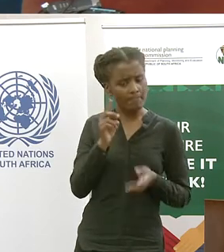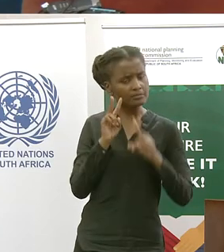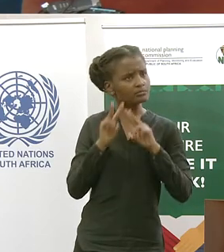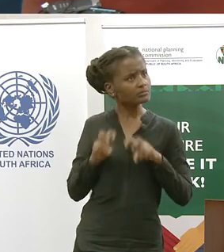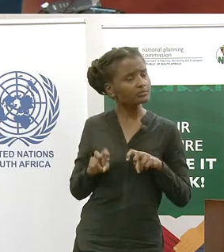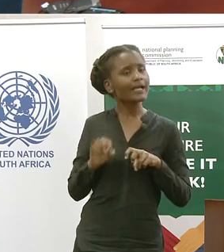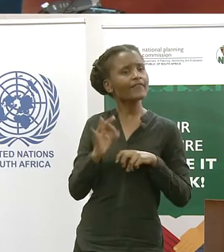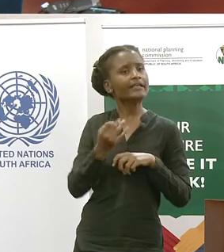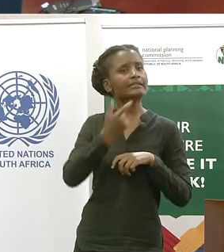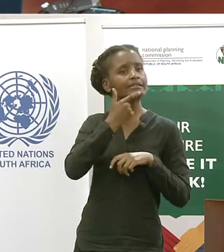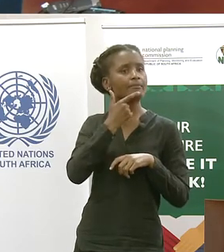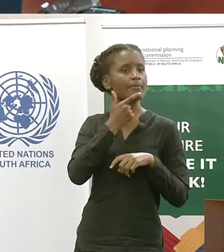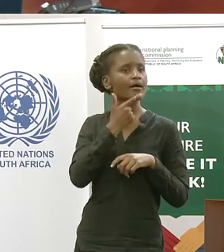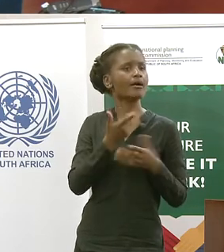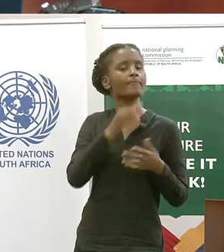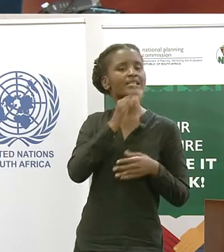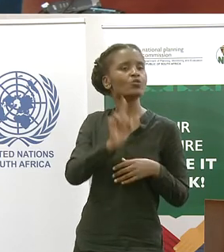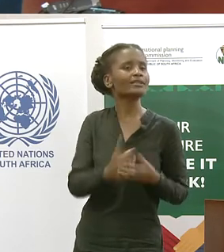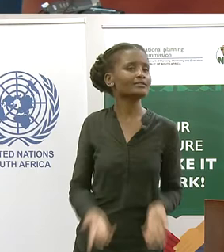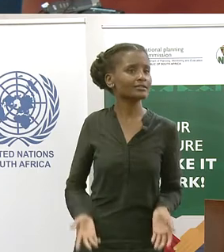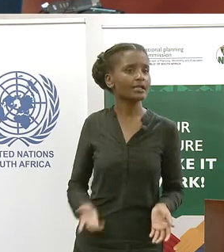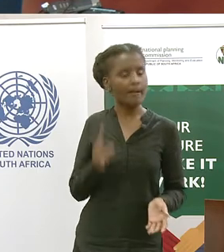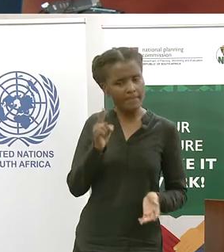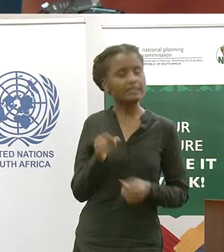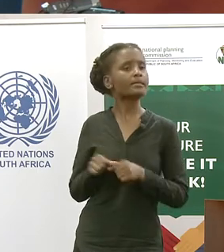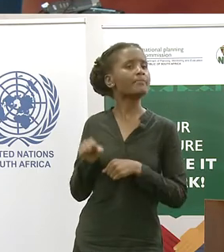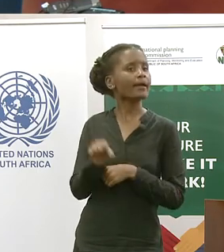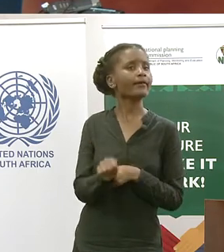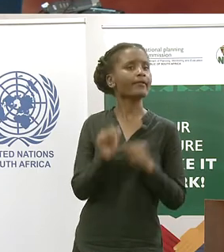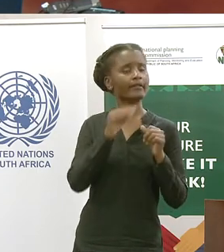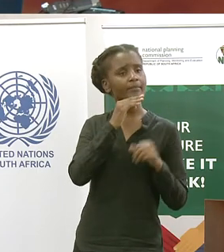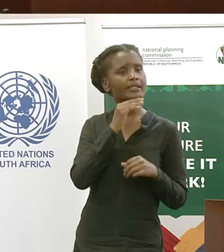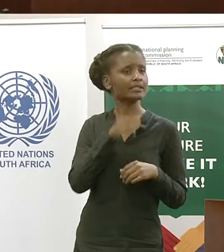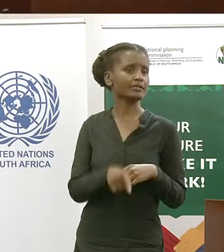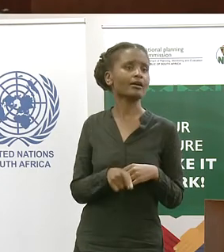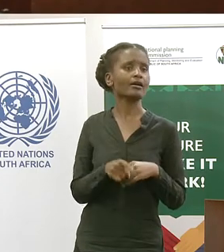bring back what the real meaning of the 3rd December is. Thank you.